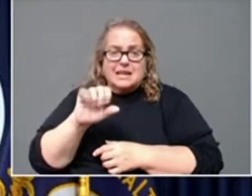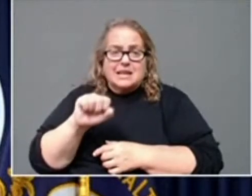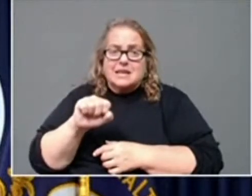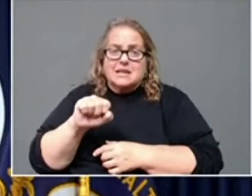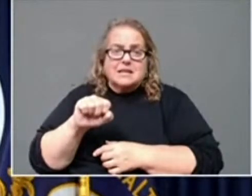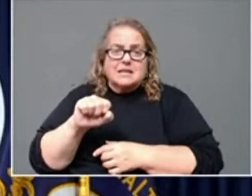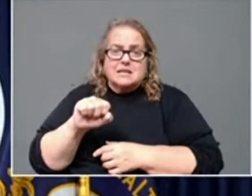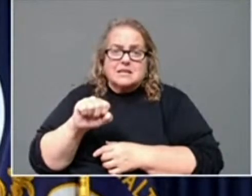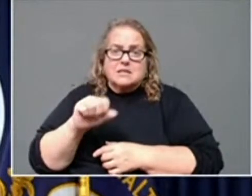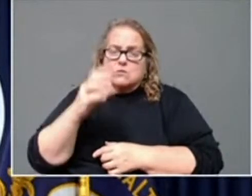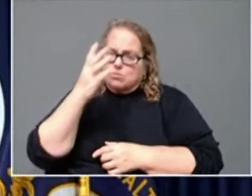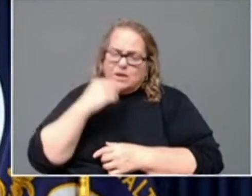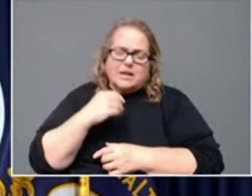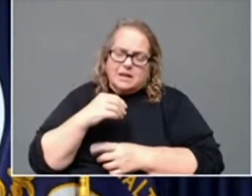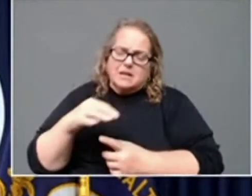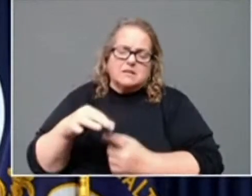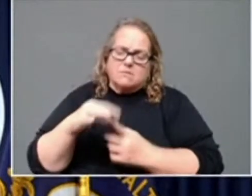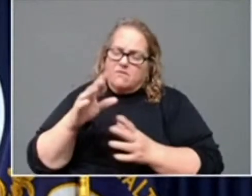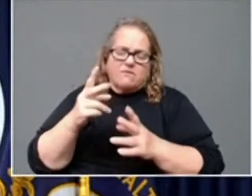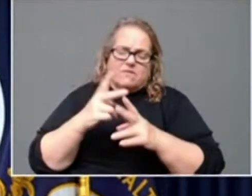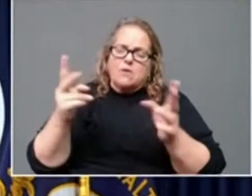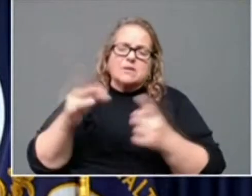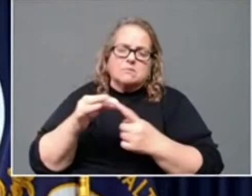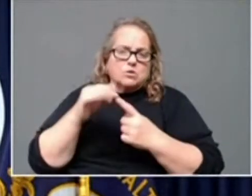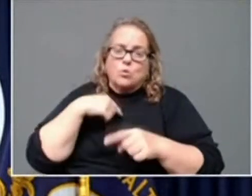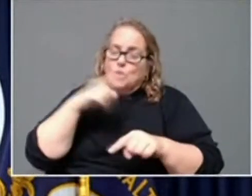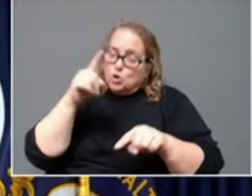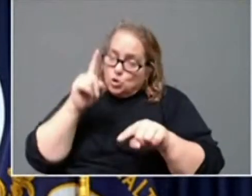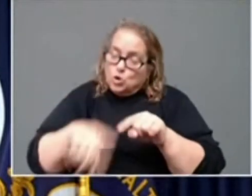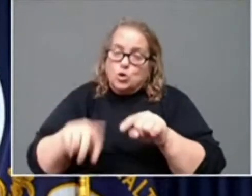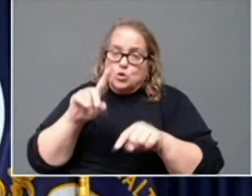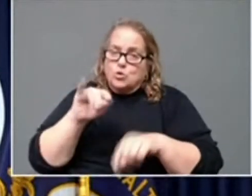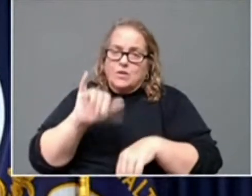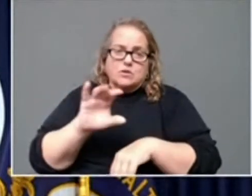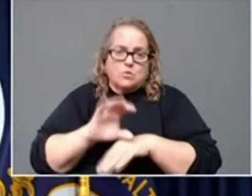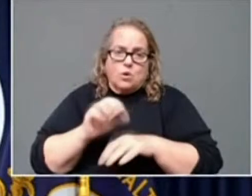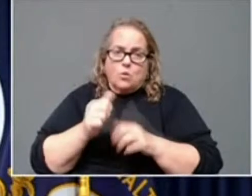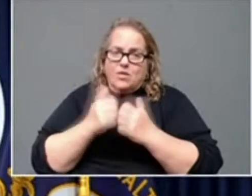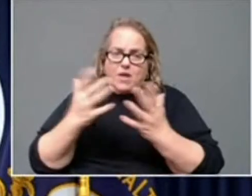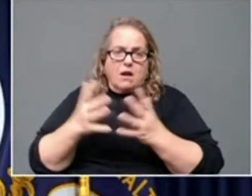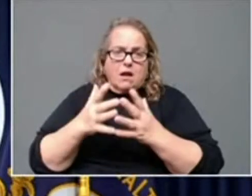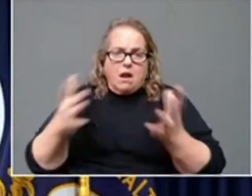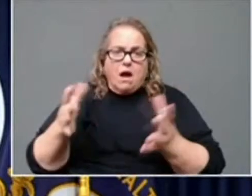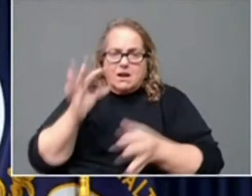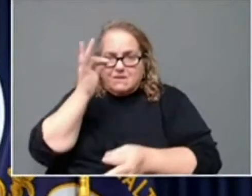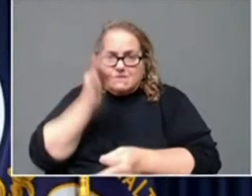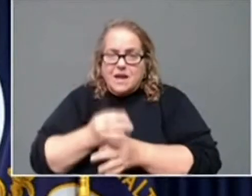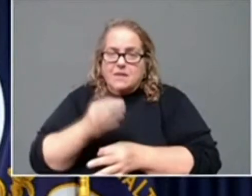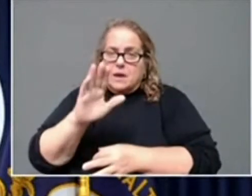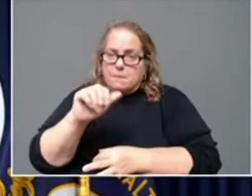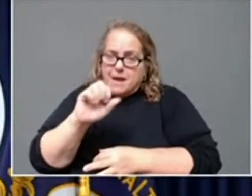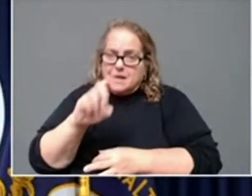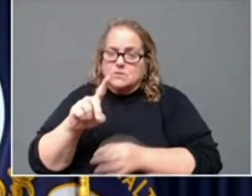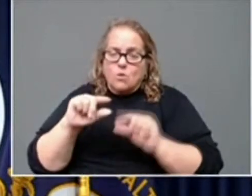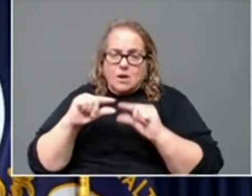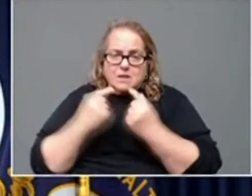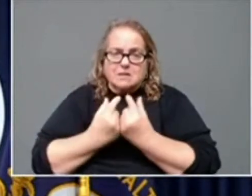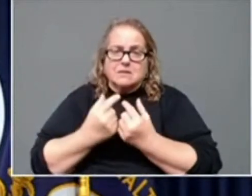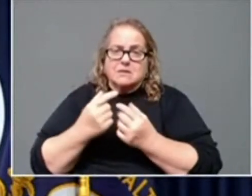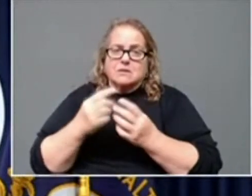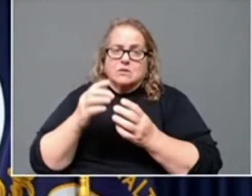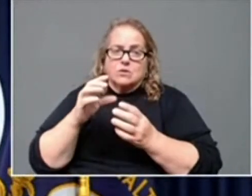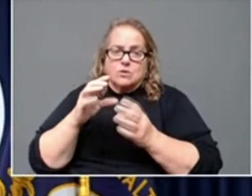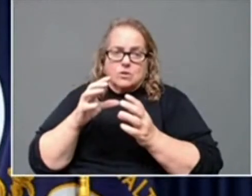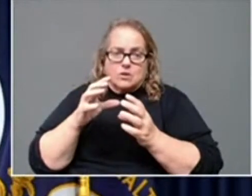pretty special, and we could not do this work without a lot of faith-based organizations. All right, Nadia